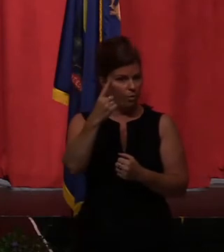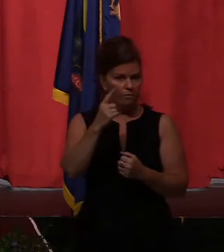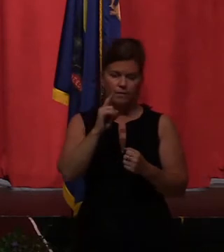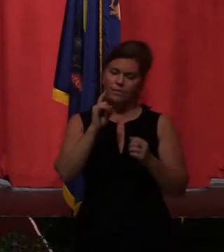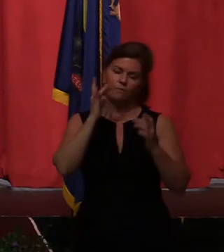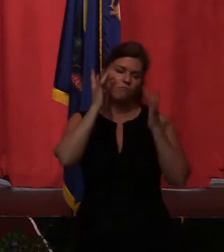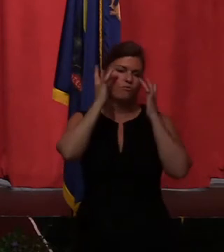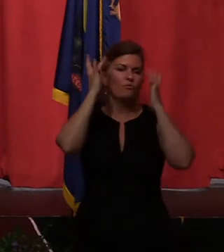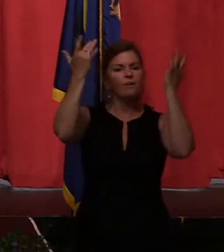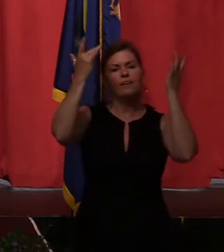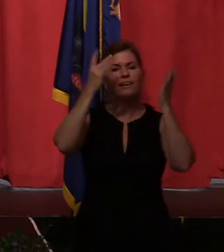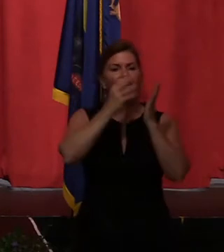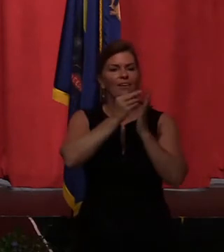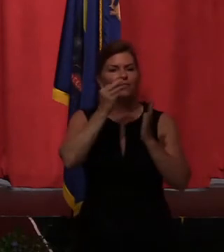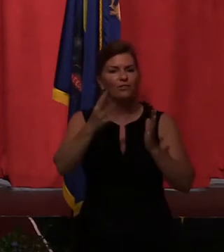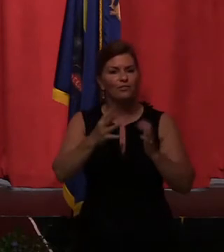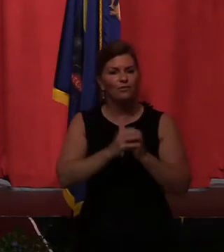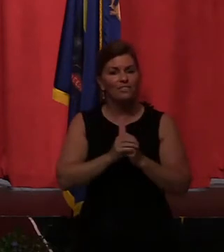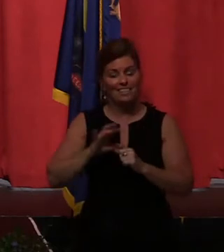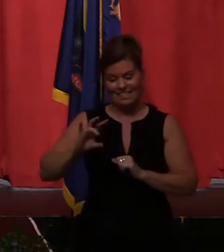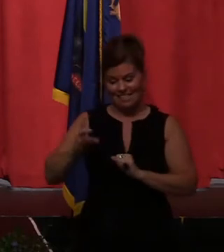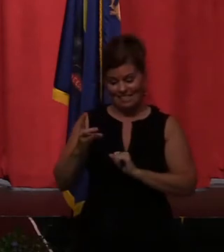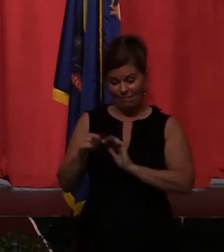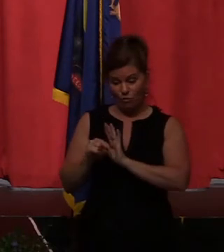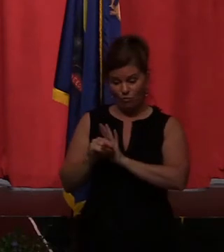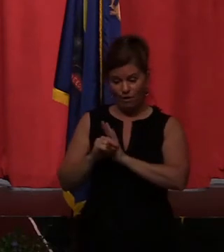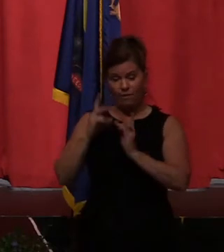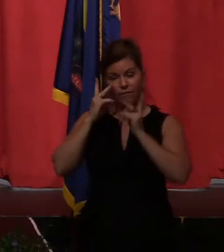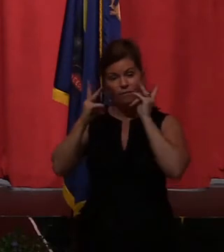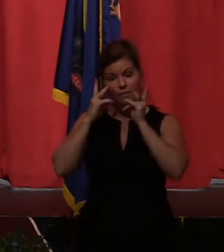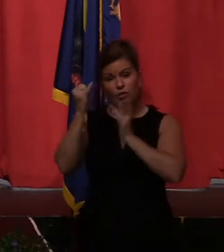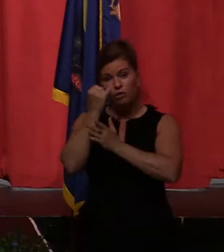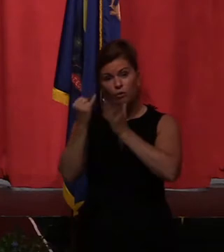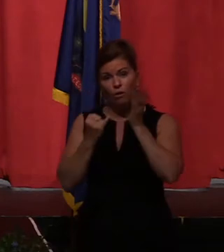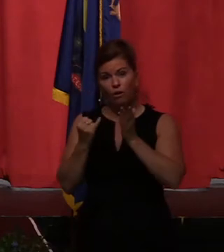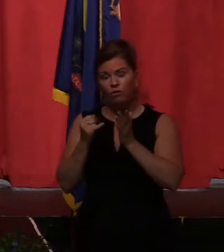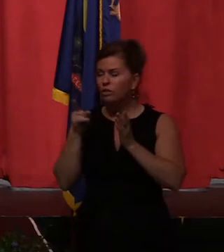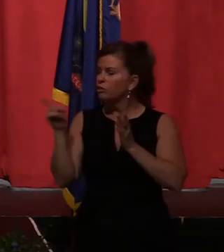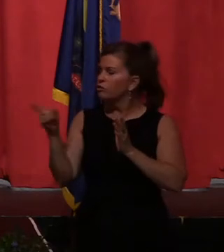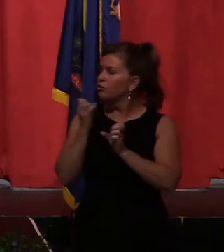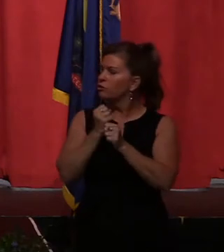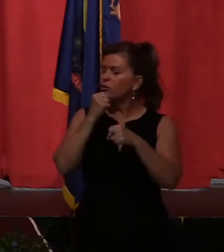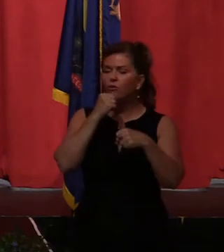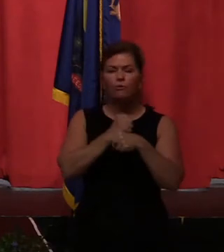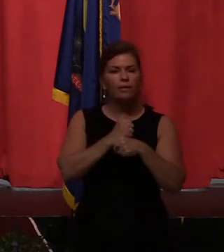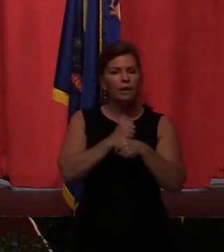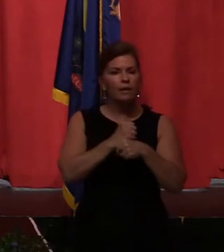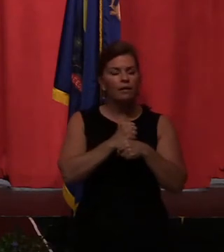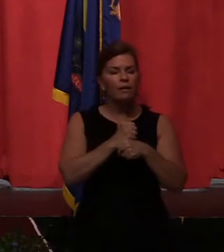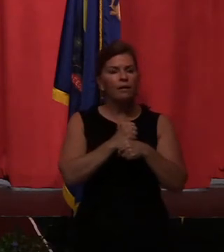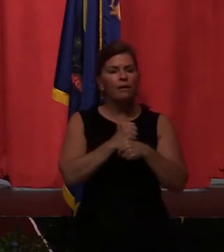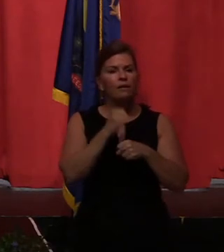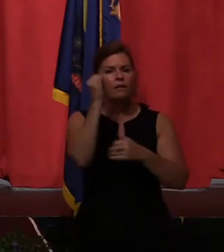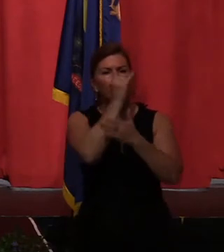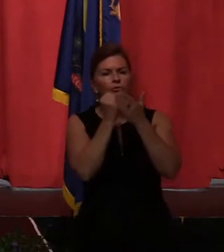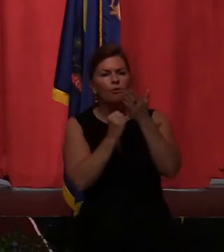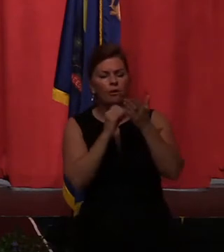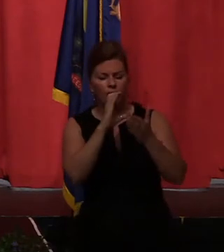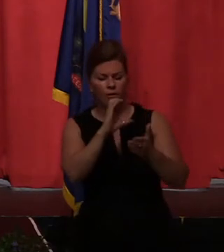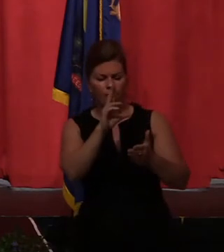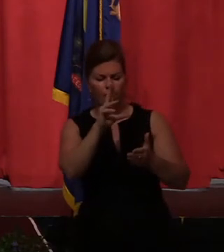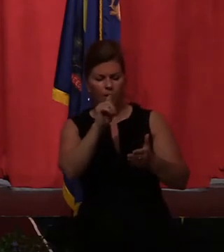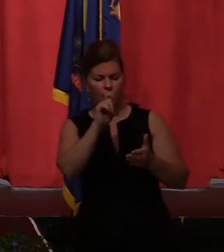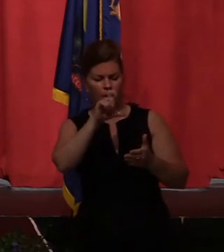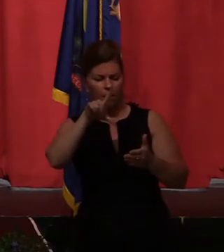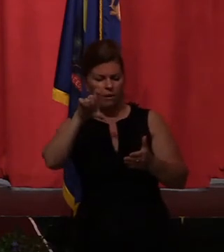bright-eyed students, and in seventh grade visual arts class, she created a drawing of a cuttlefish that had a